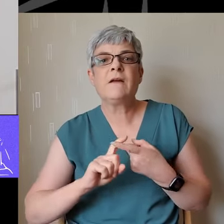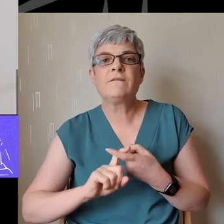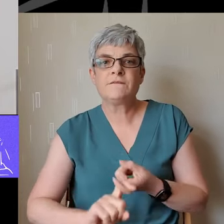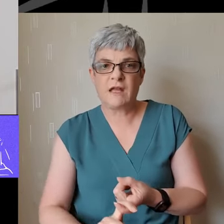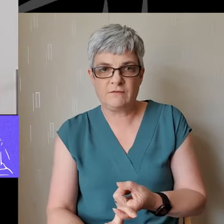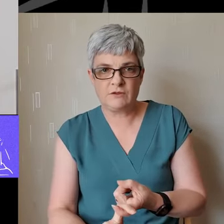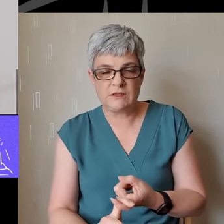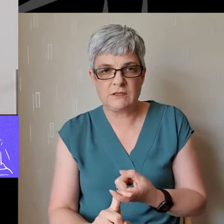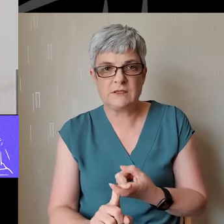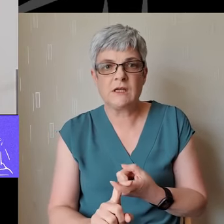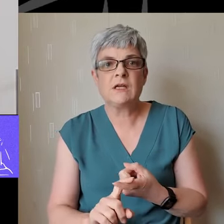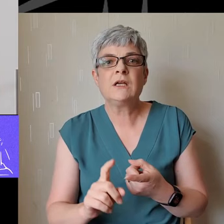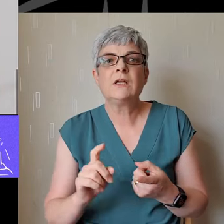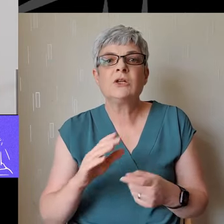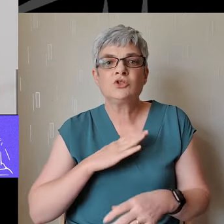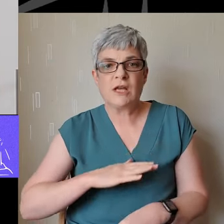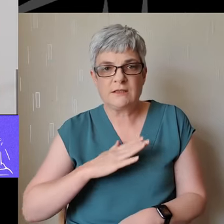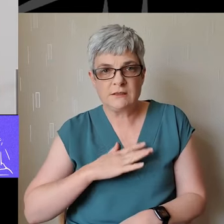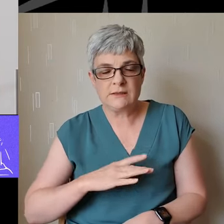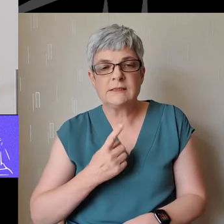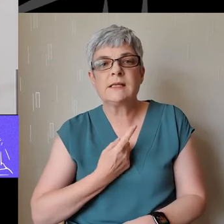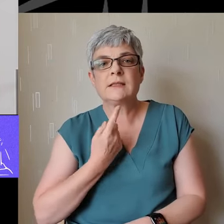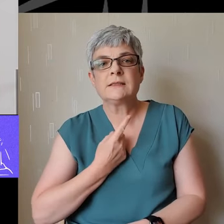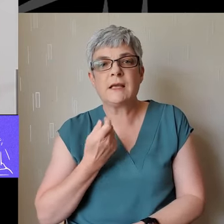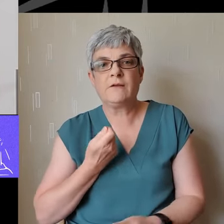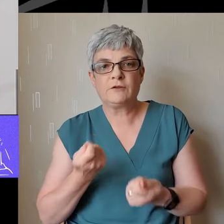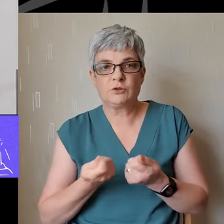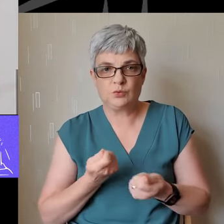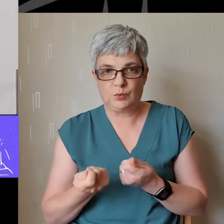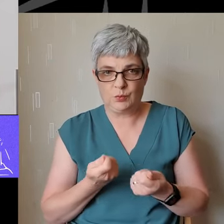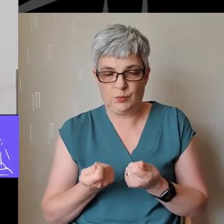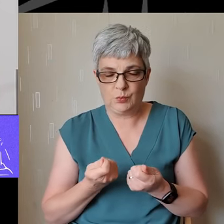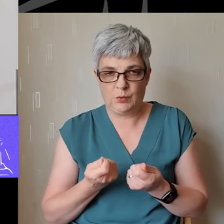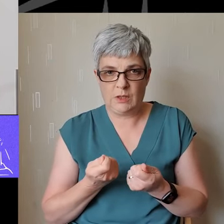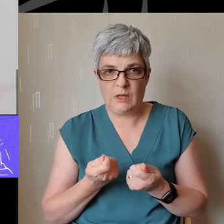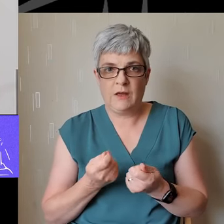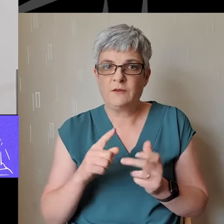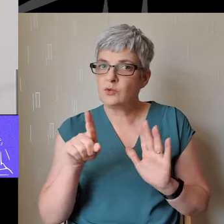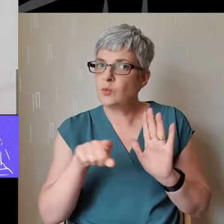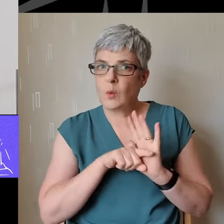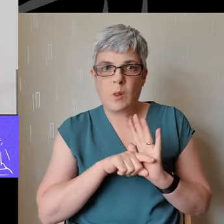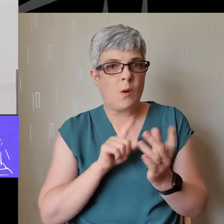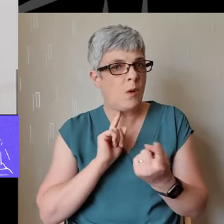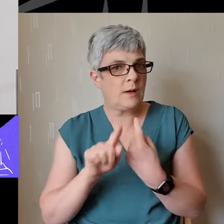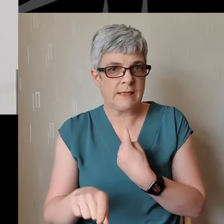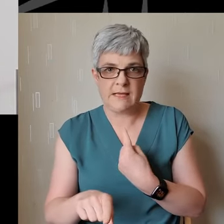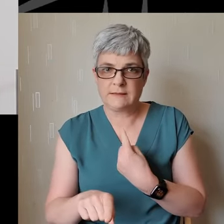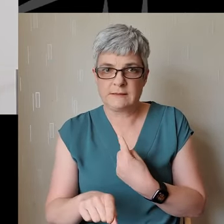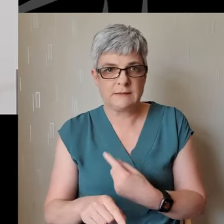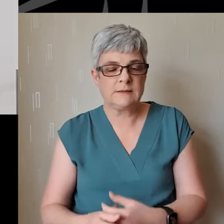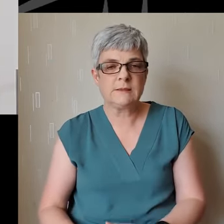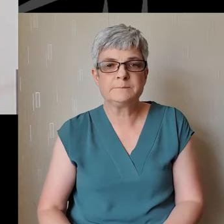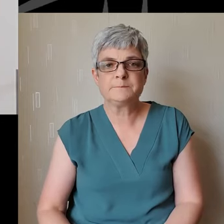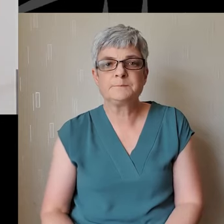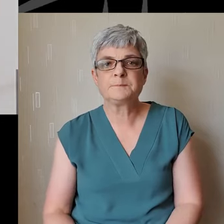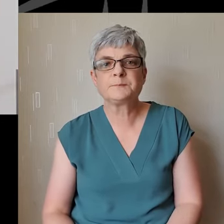faithfulness, gentleness, and self-control. Against such things there is no law.